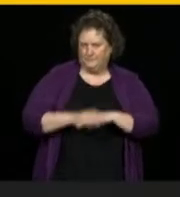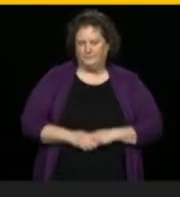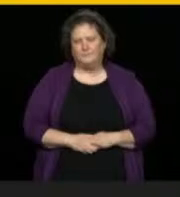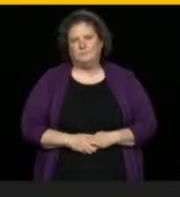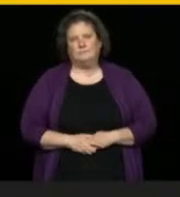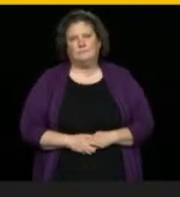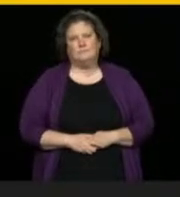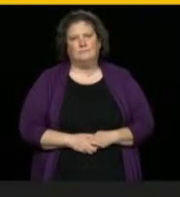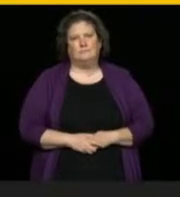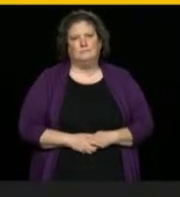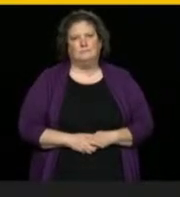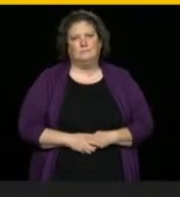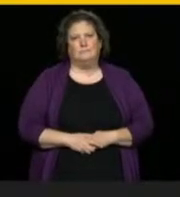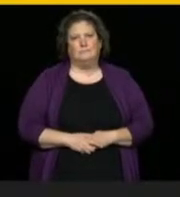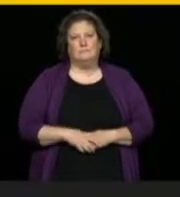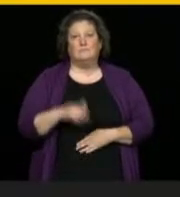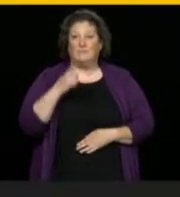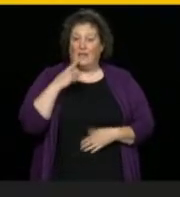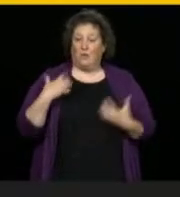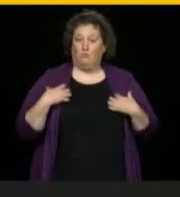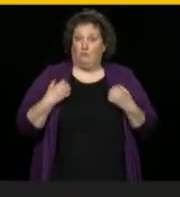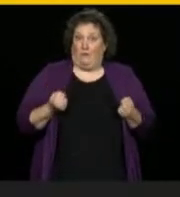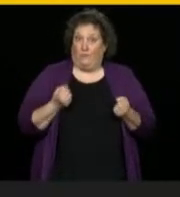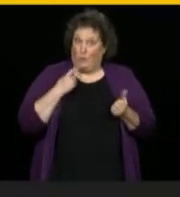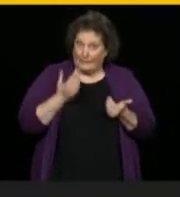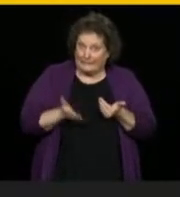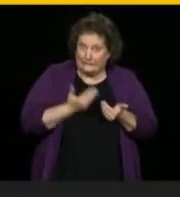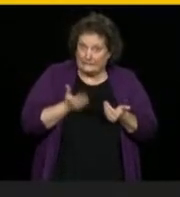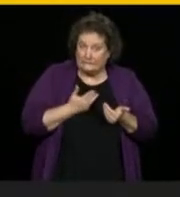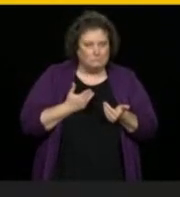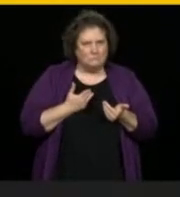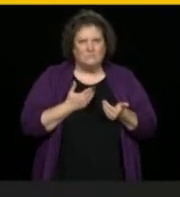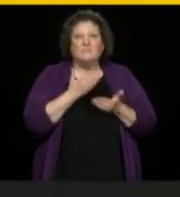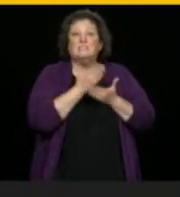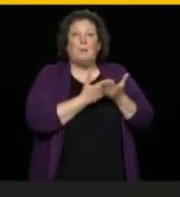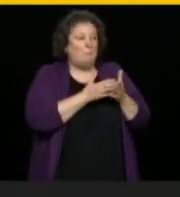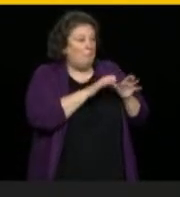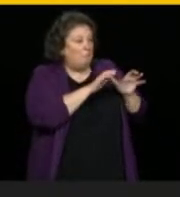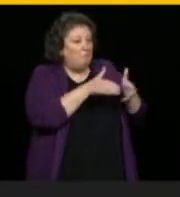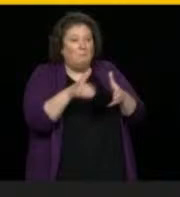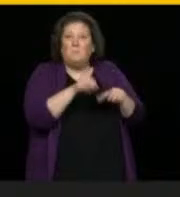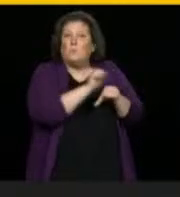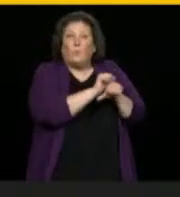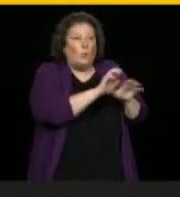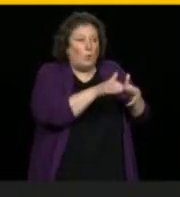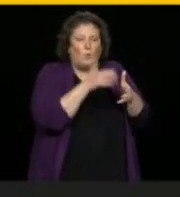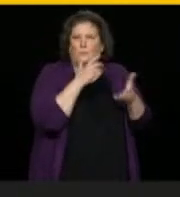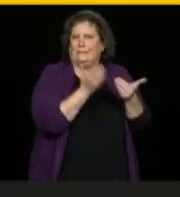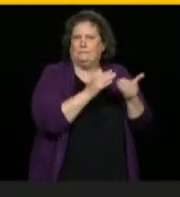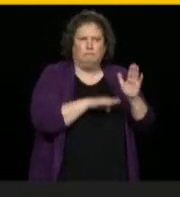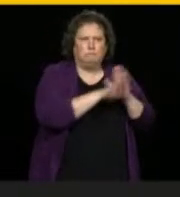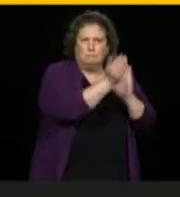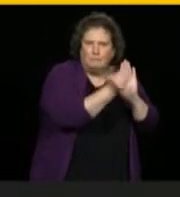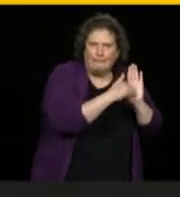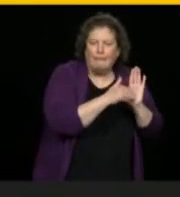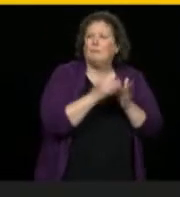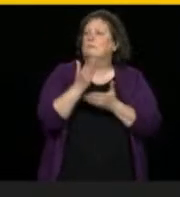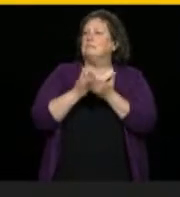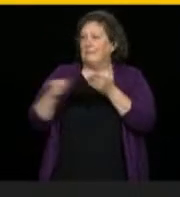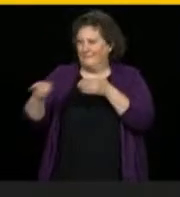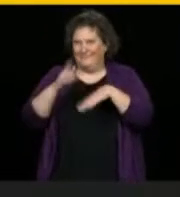one. Some sectors will bounce back more quickly than others. Some people will be able to find work, but others won't right